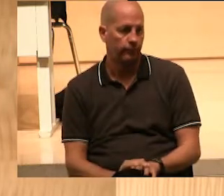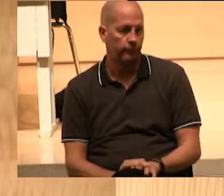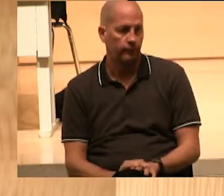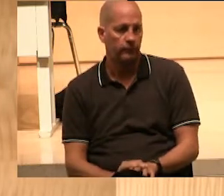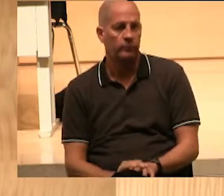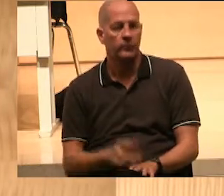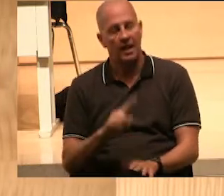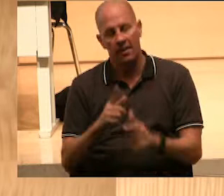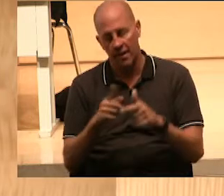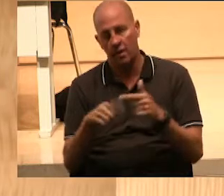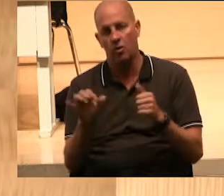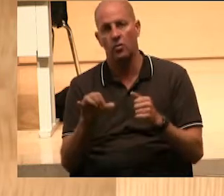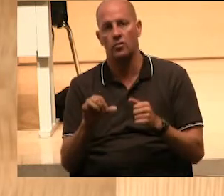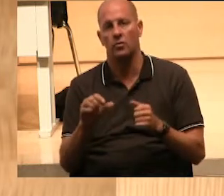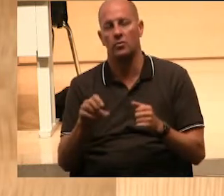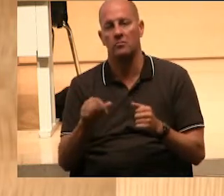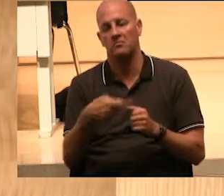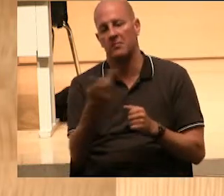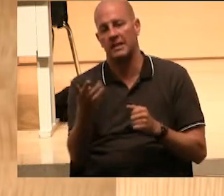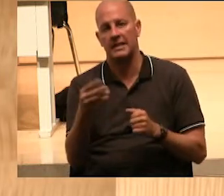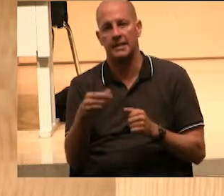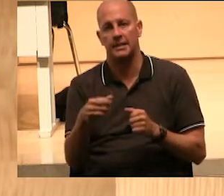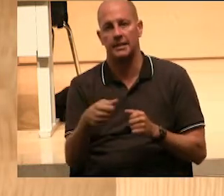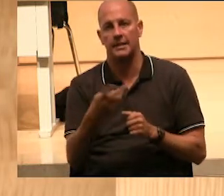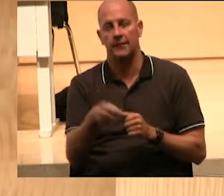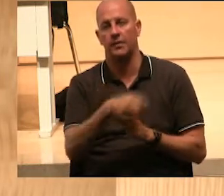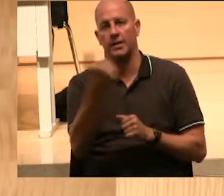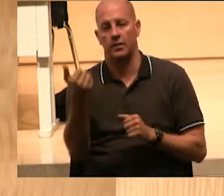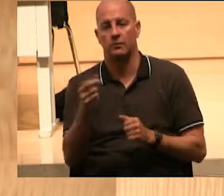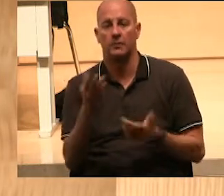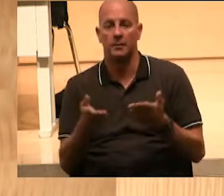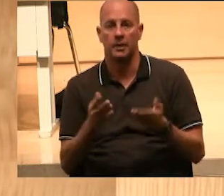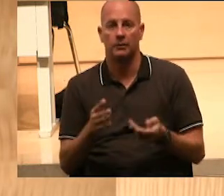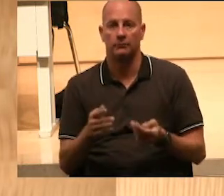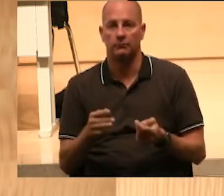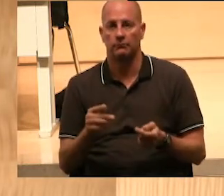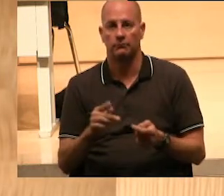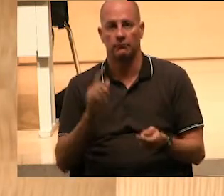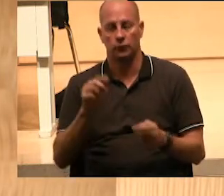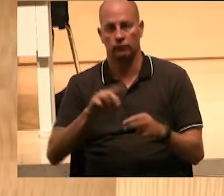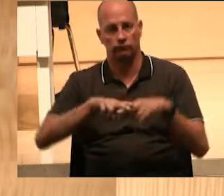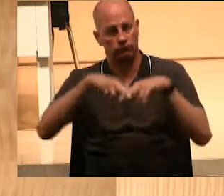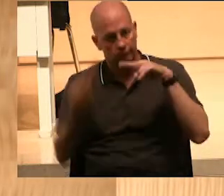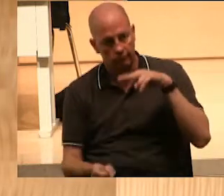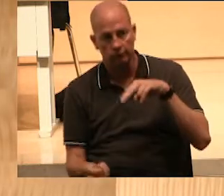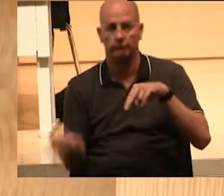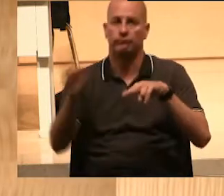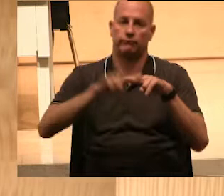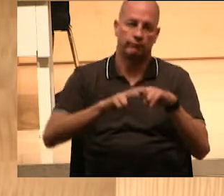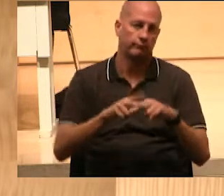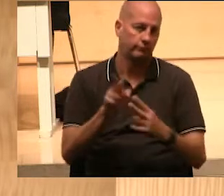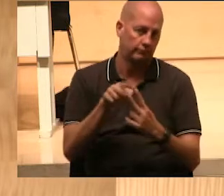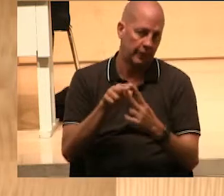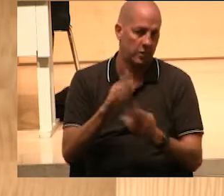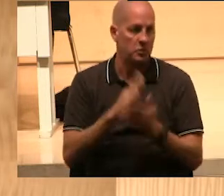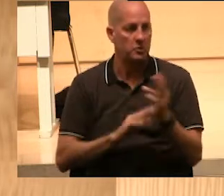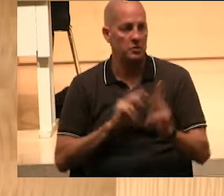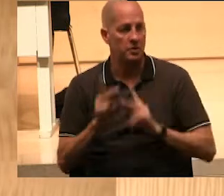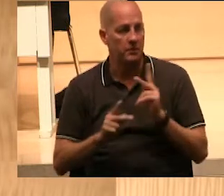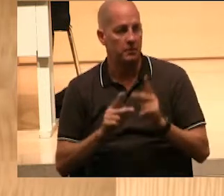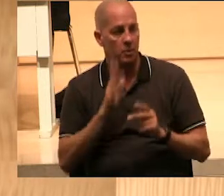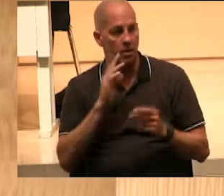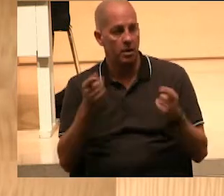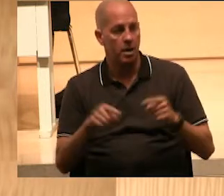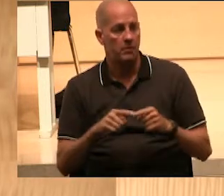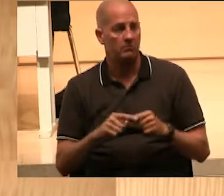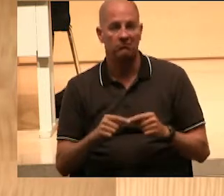of the others. So there's a significant change in weight, whether it's weight loss or weight gain. Some people with depression lose